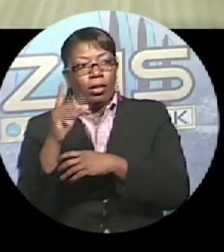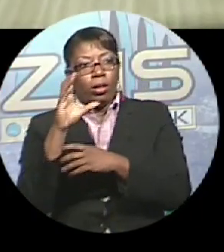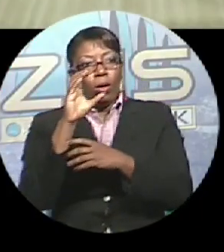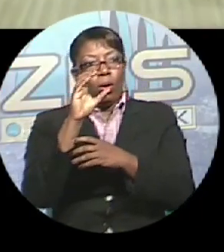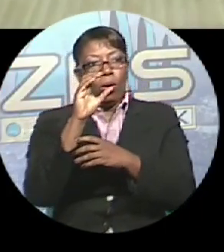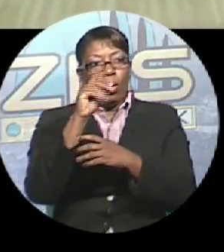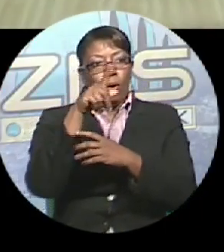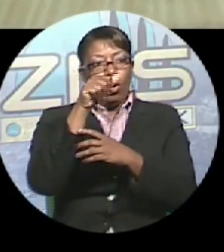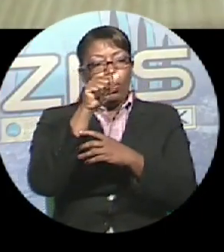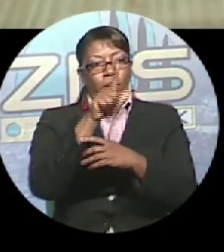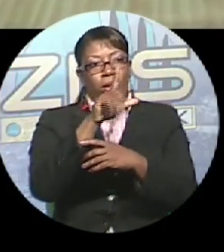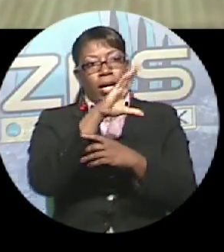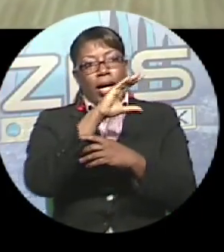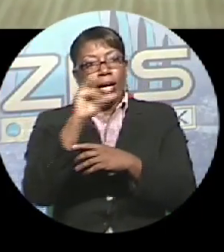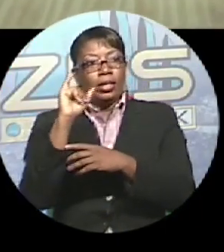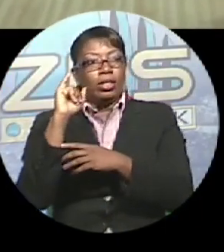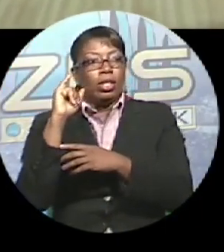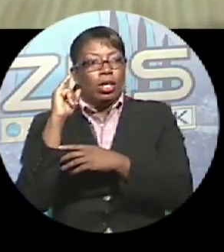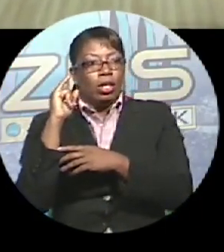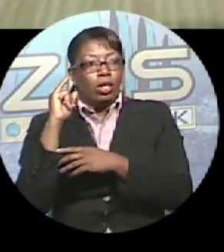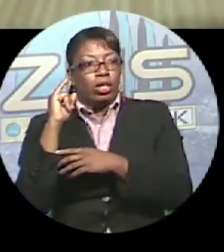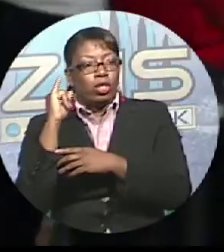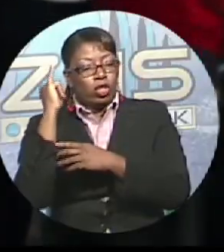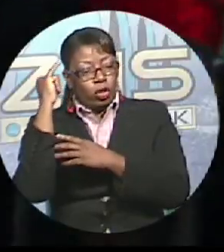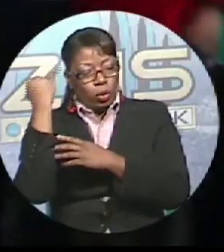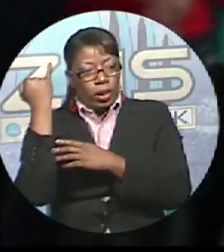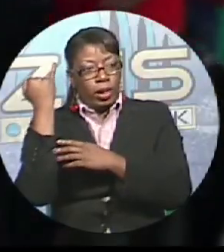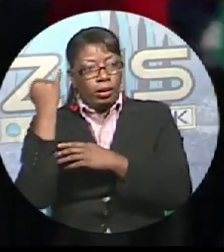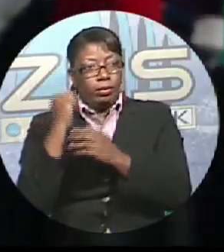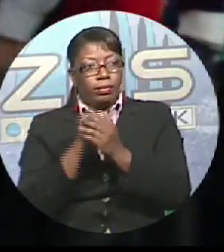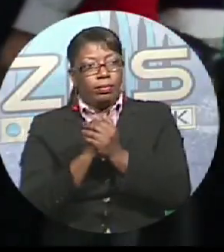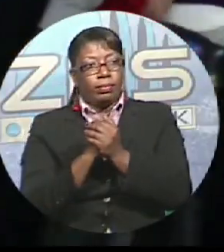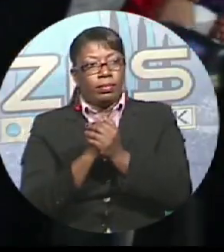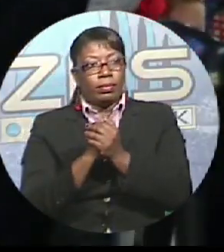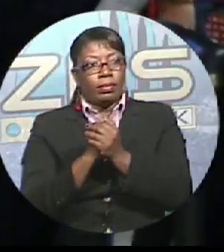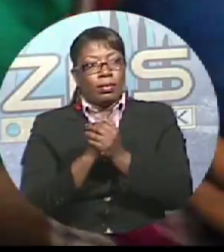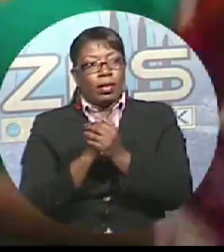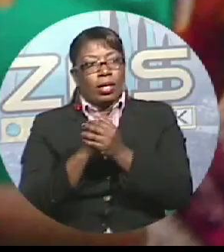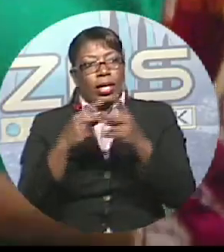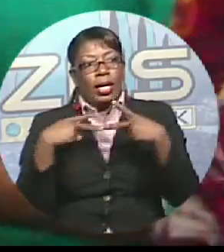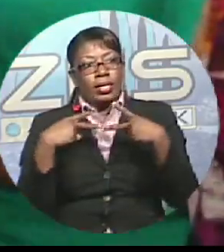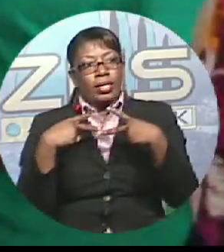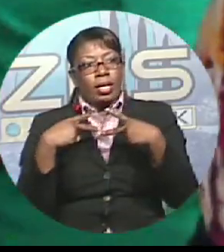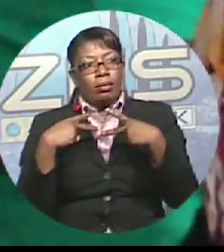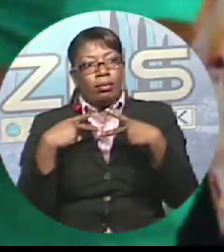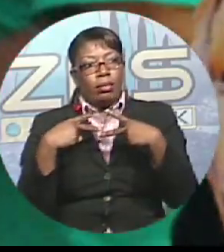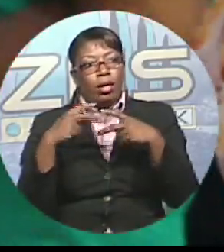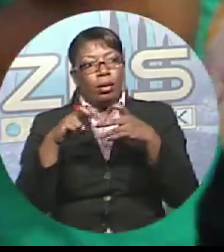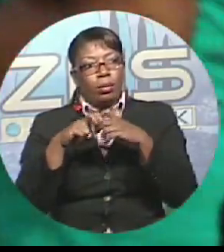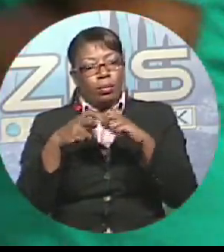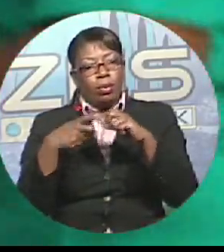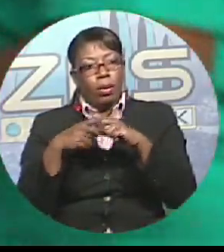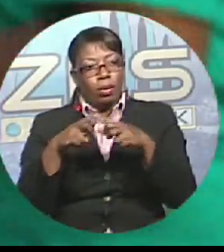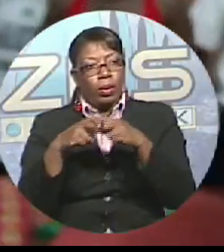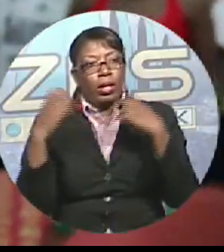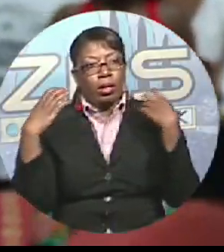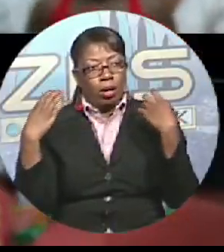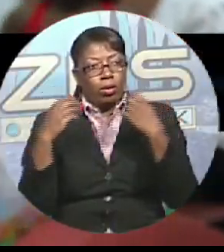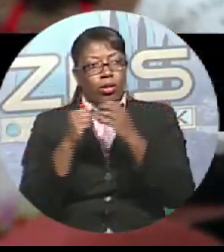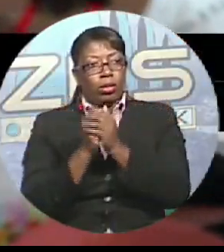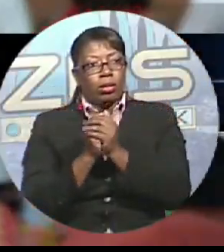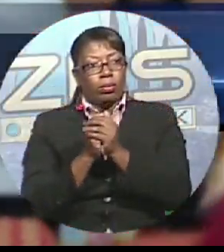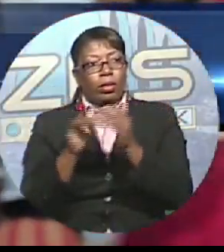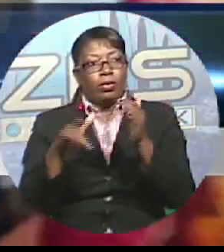and Julian. Of course, the Colorful team had some issues with their coach, but nothing cures like